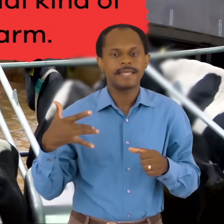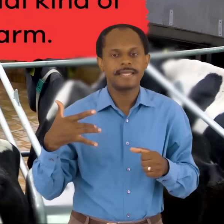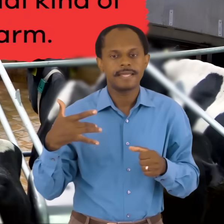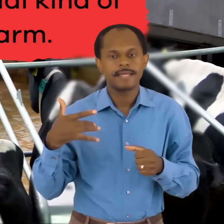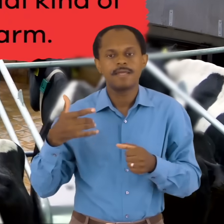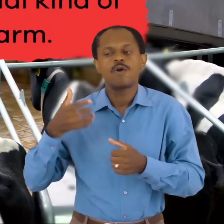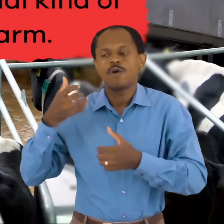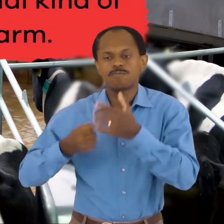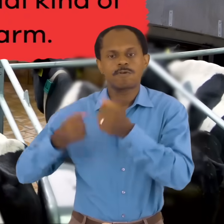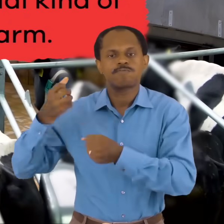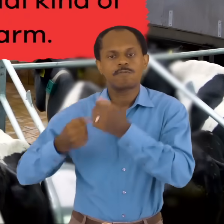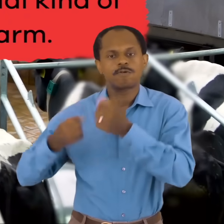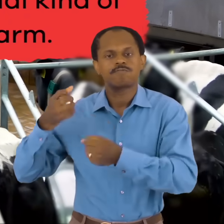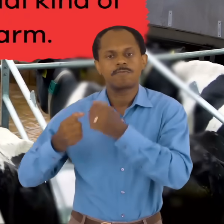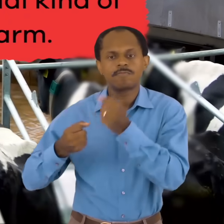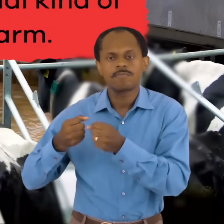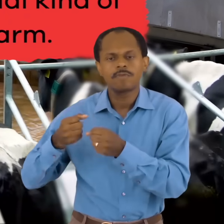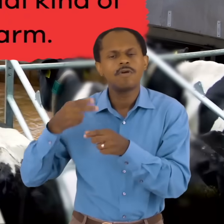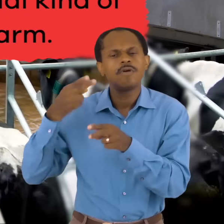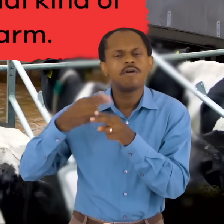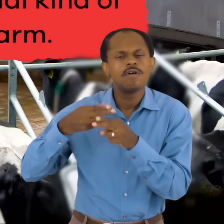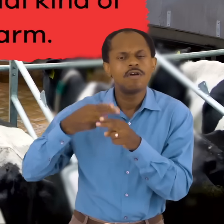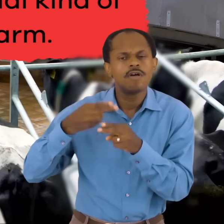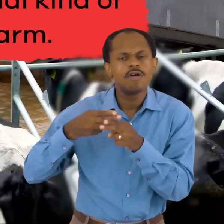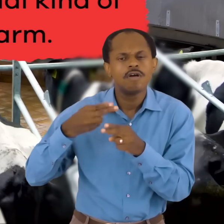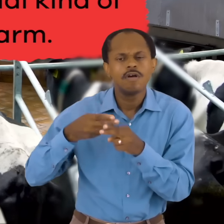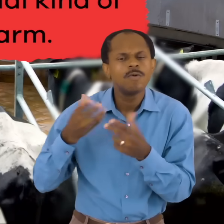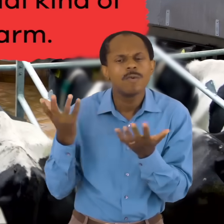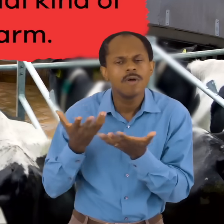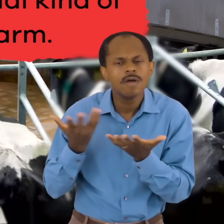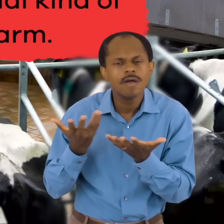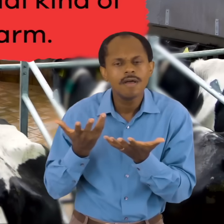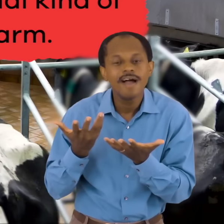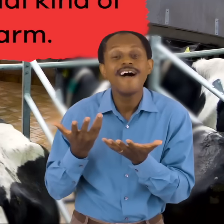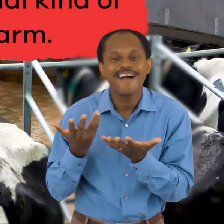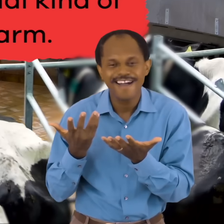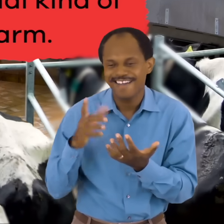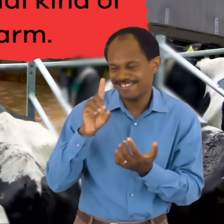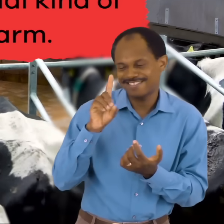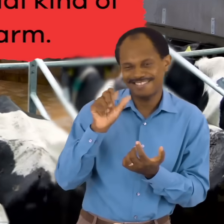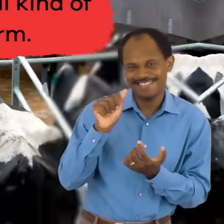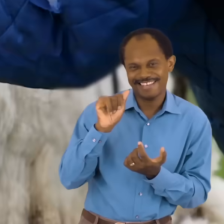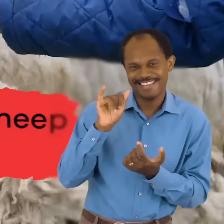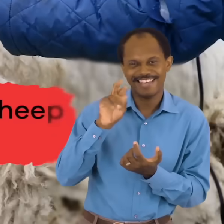kind of farm called a blank farm dairy